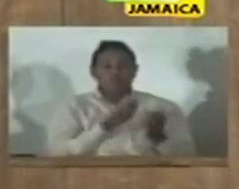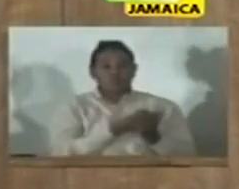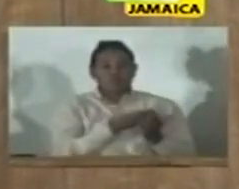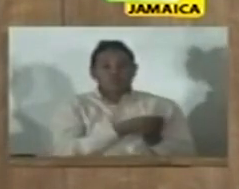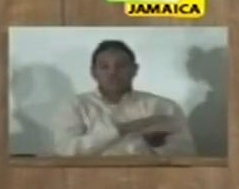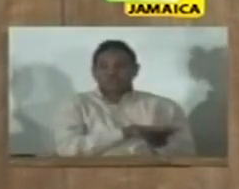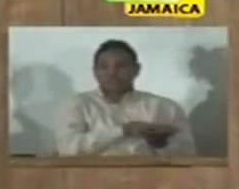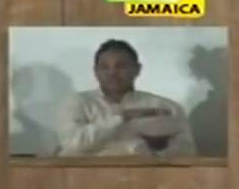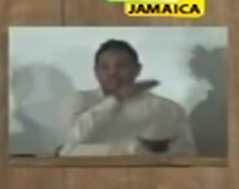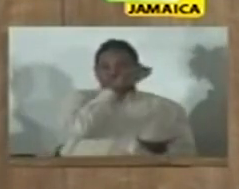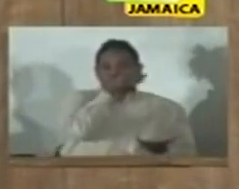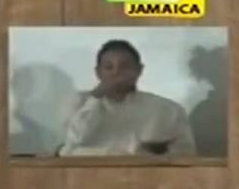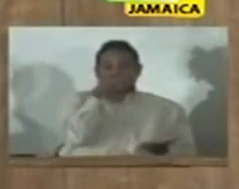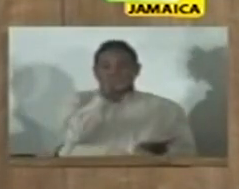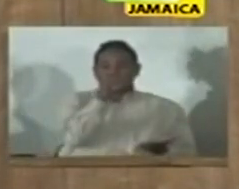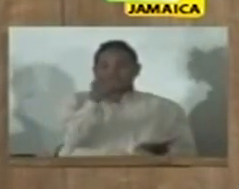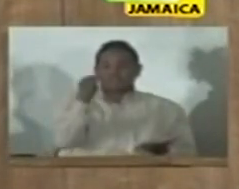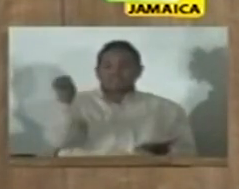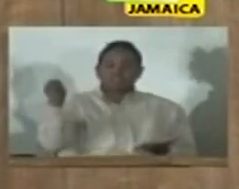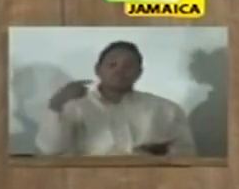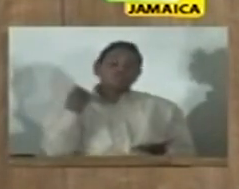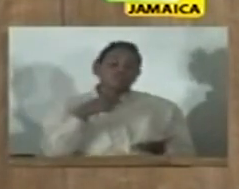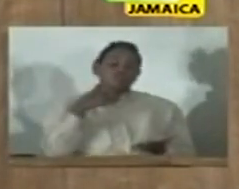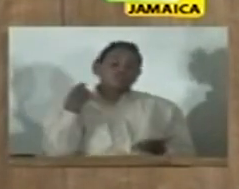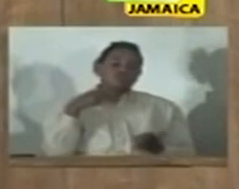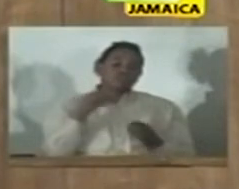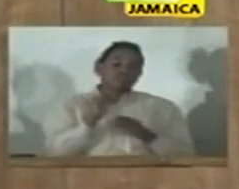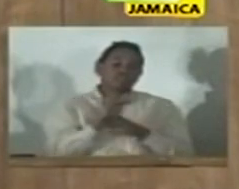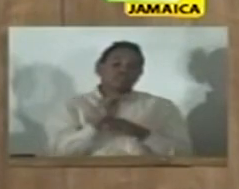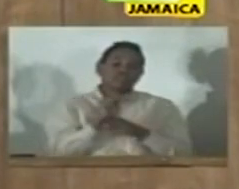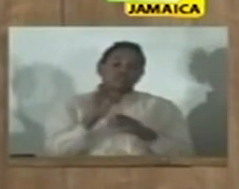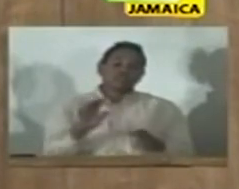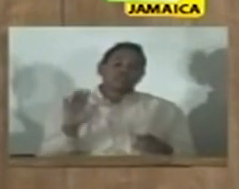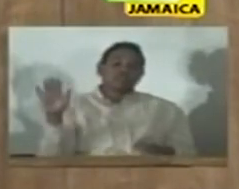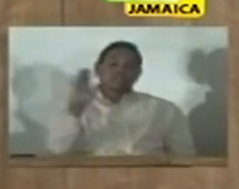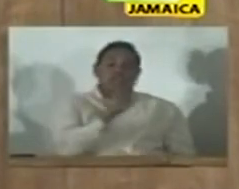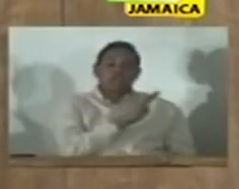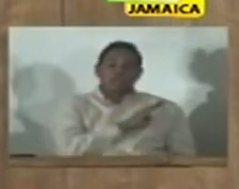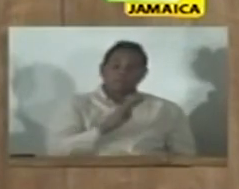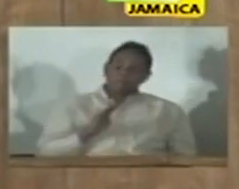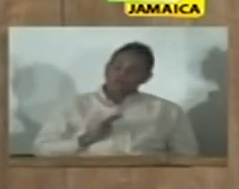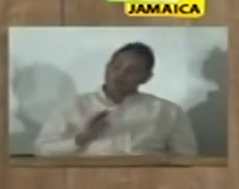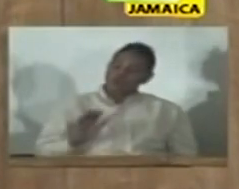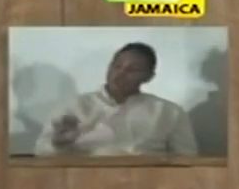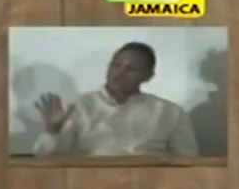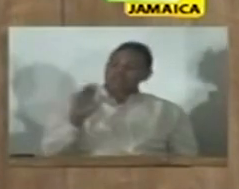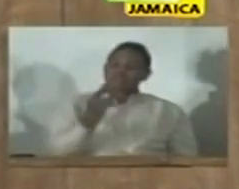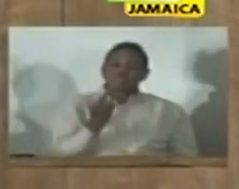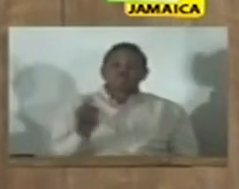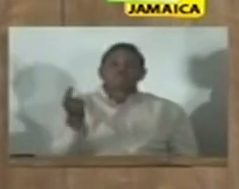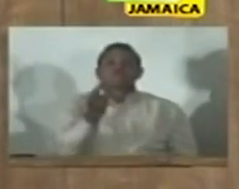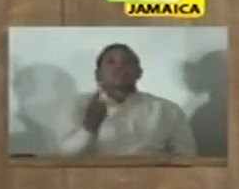and not to feed greedy ministers, their boards, and their courts.